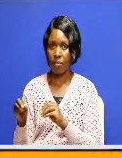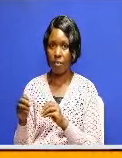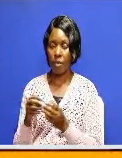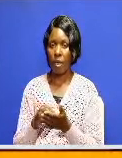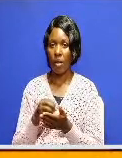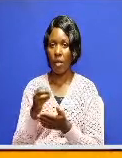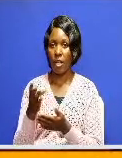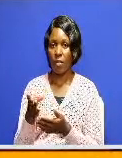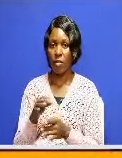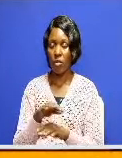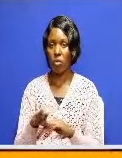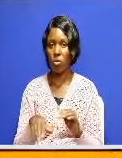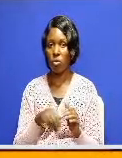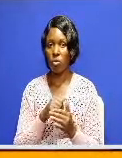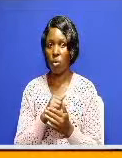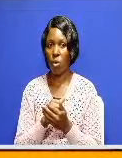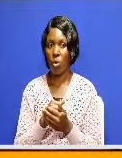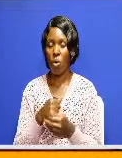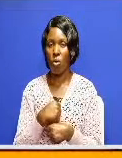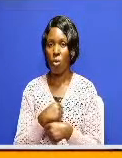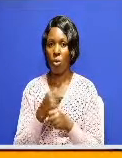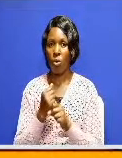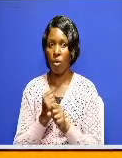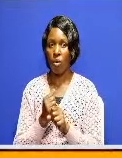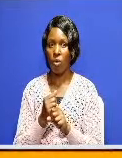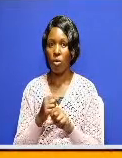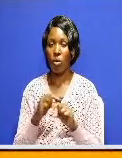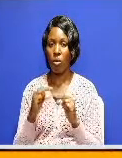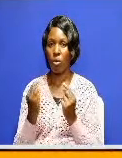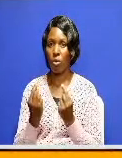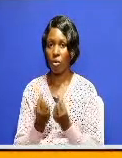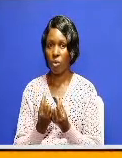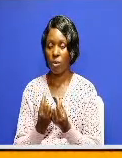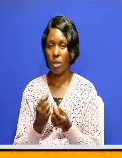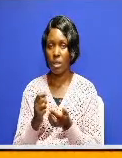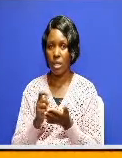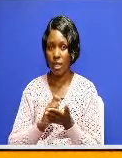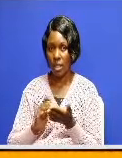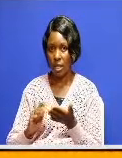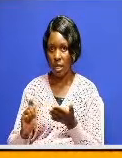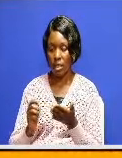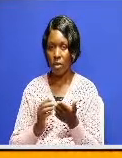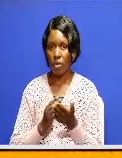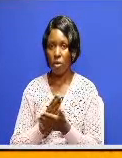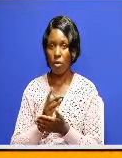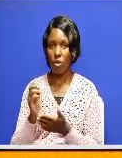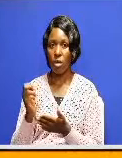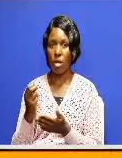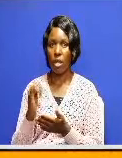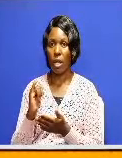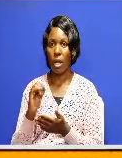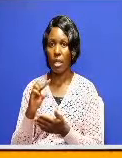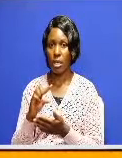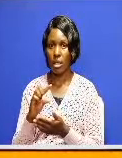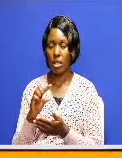my formation units in writing through the DIG, Kenya Police Service, who I